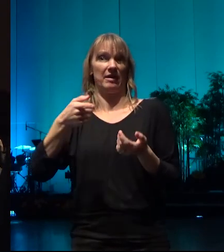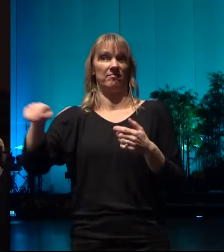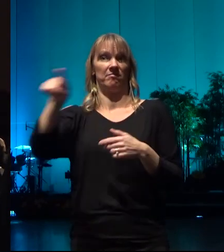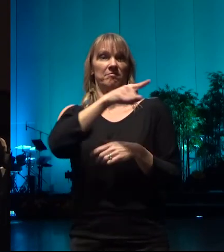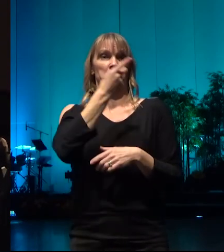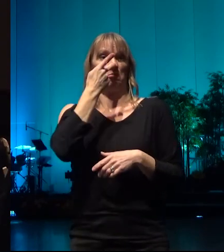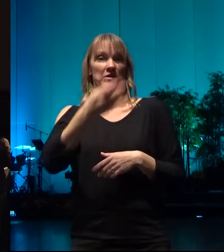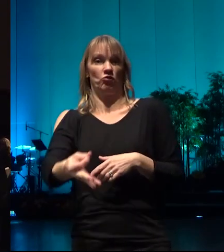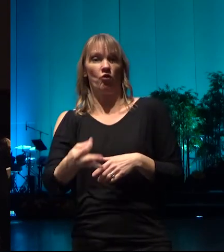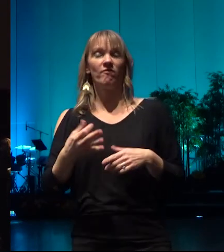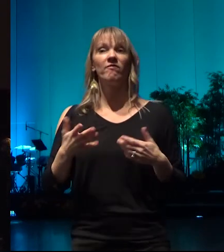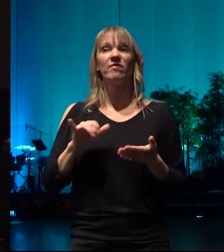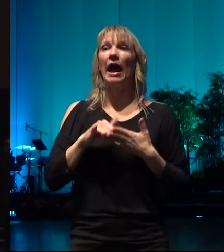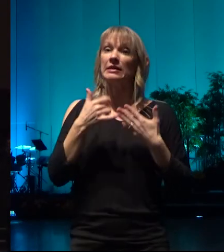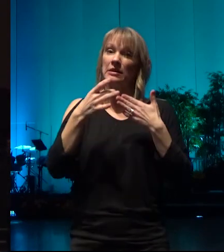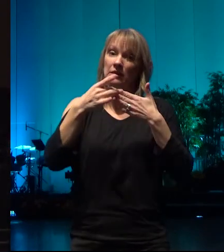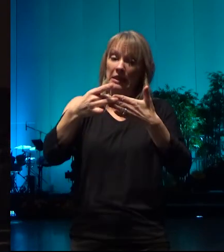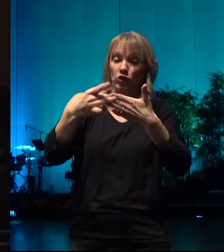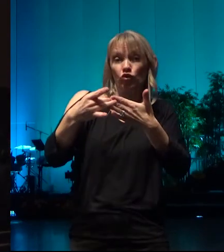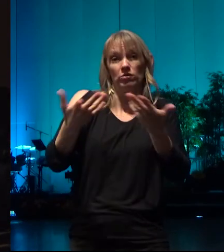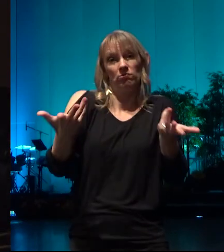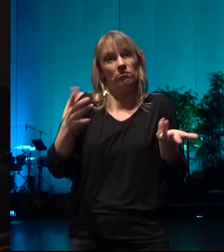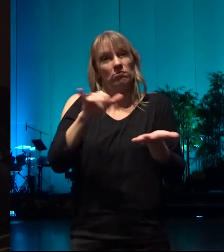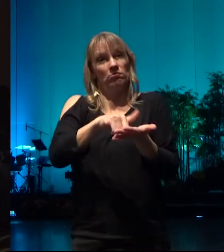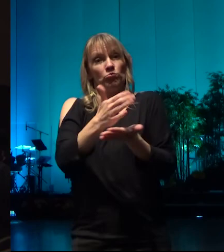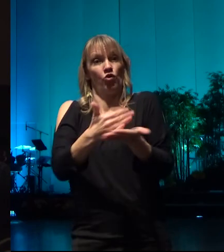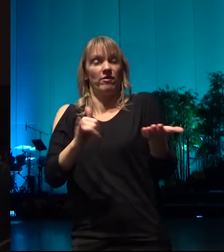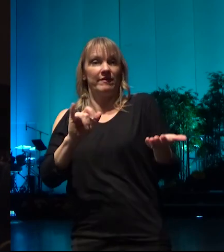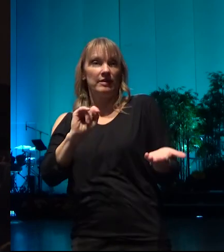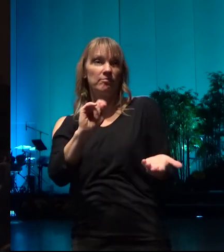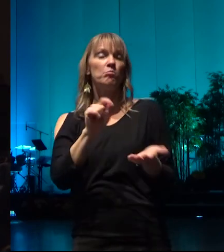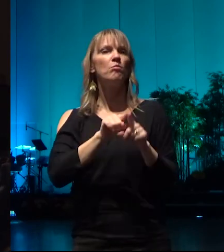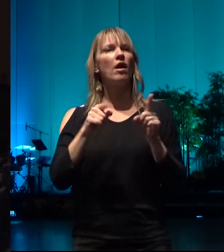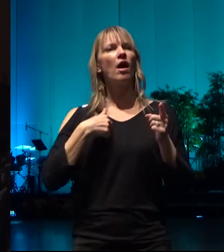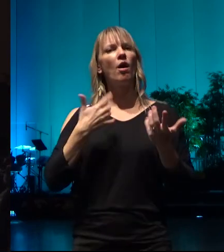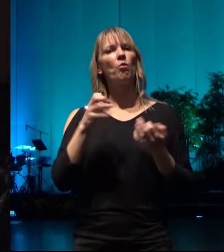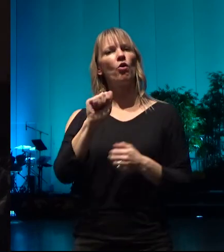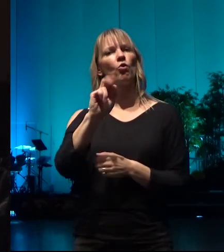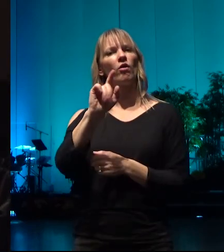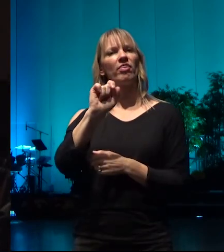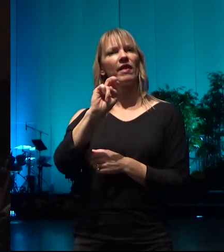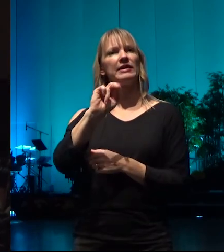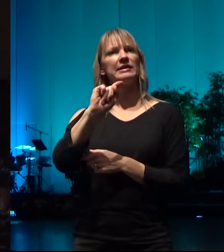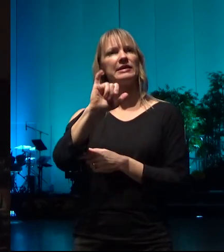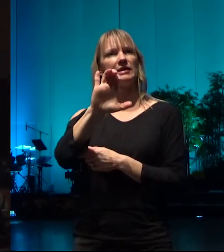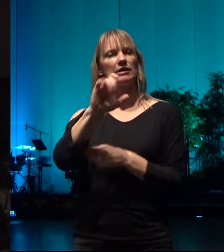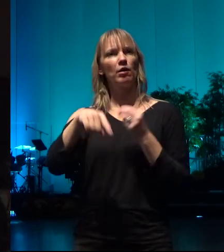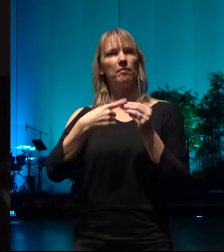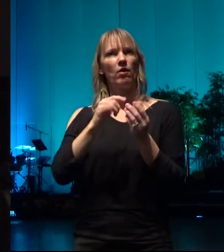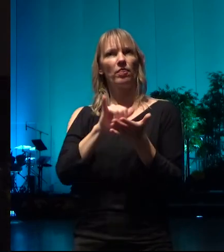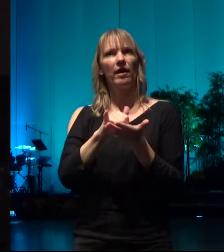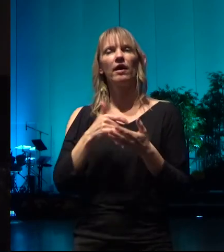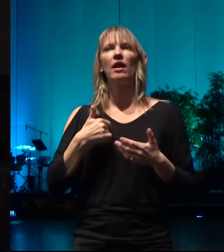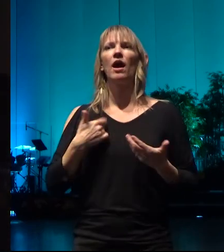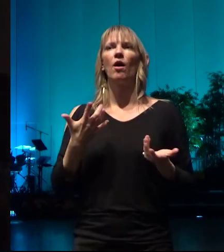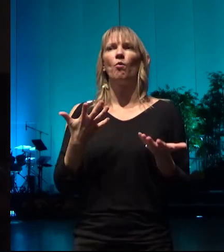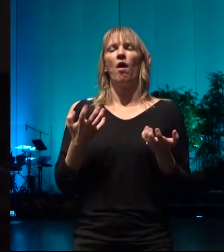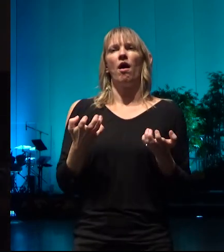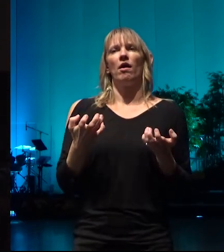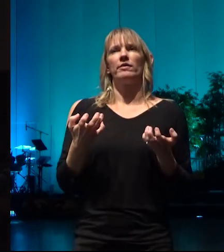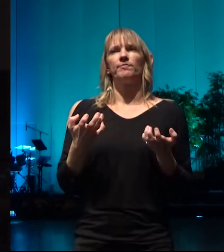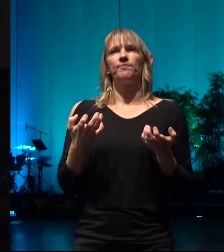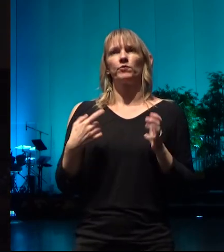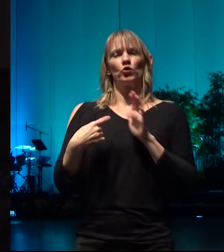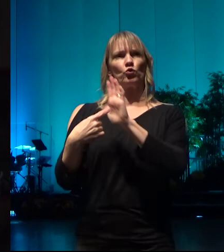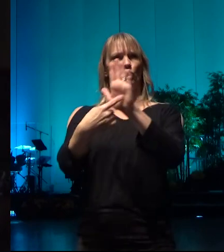time. I know that. That's just part of leadership, right? But I want to be authentic about that. I want to be authentic.